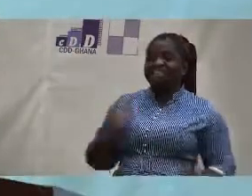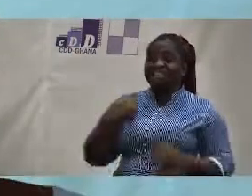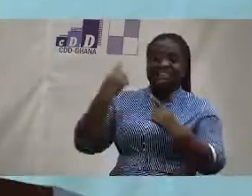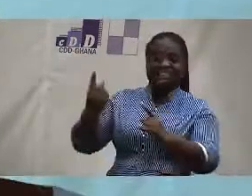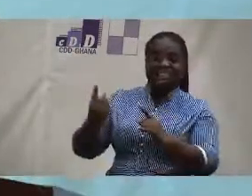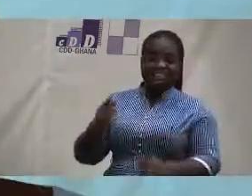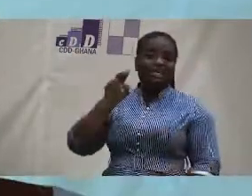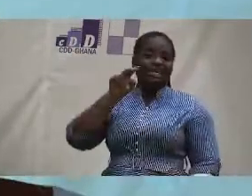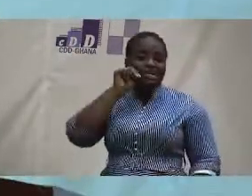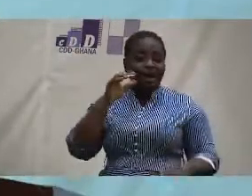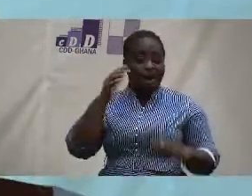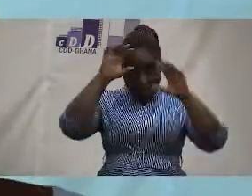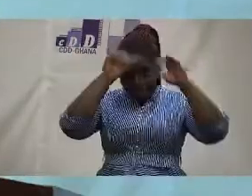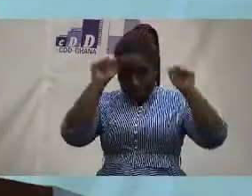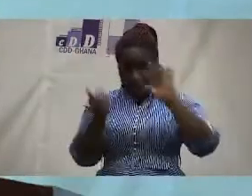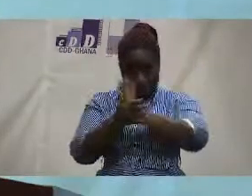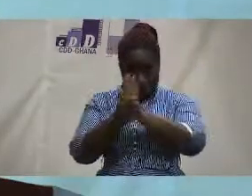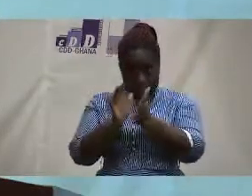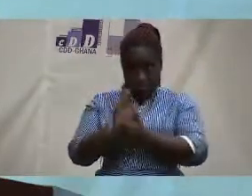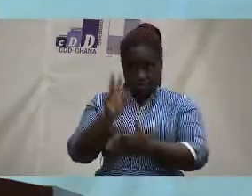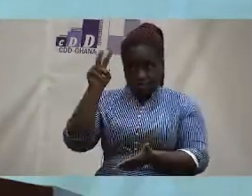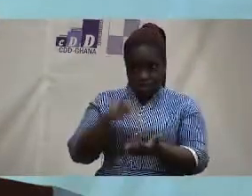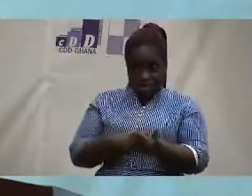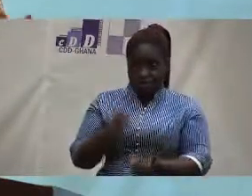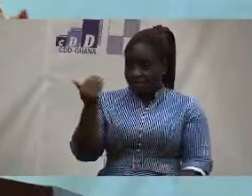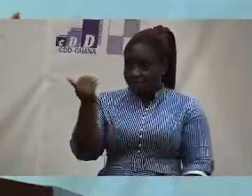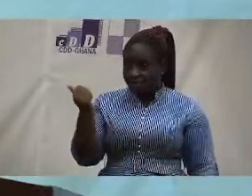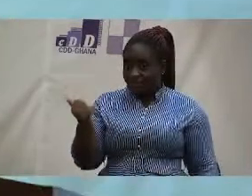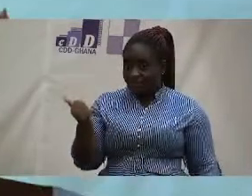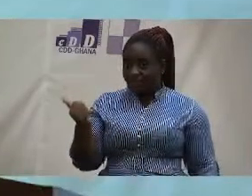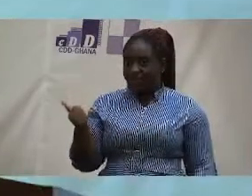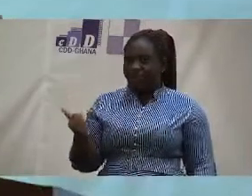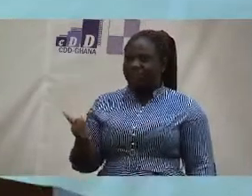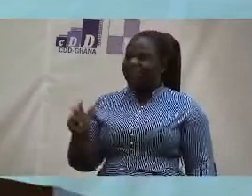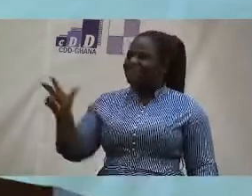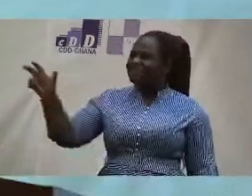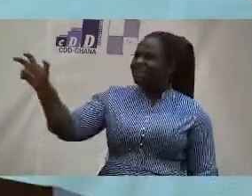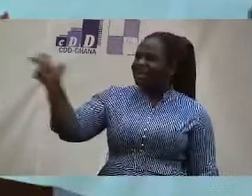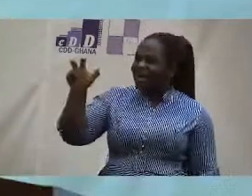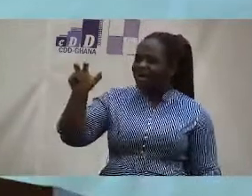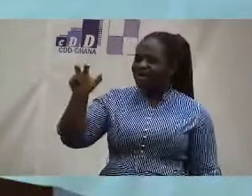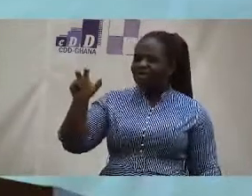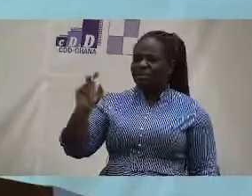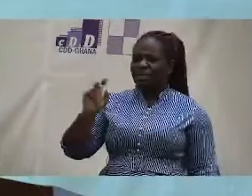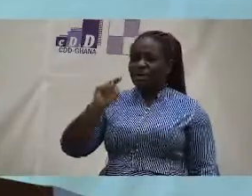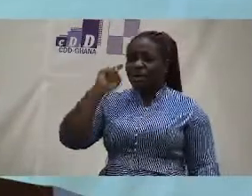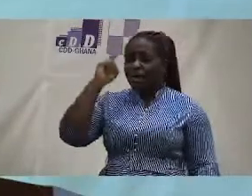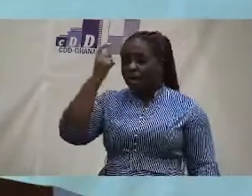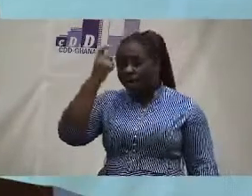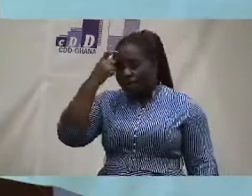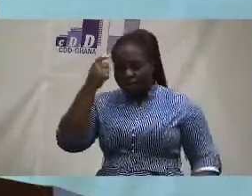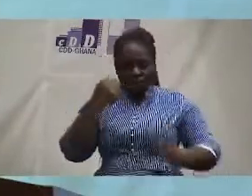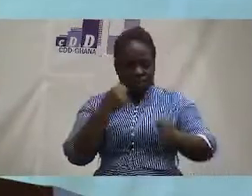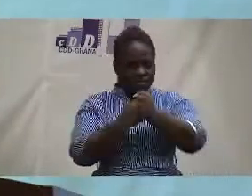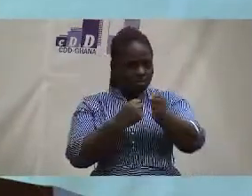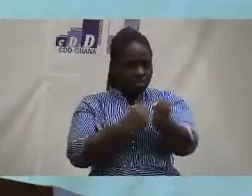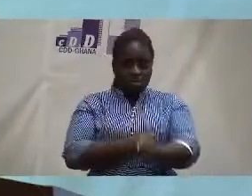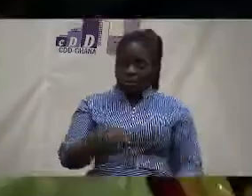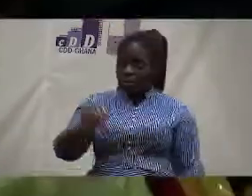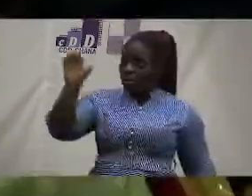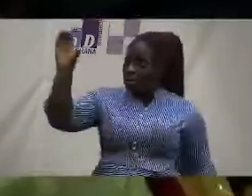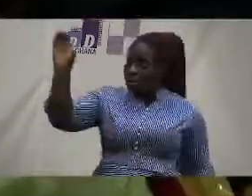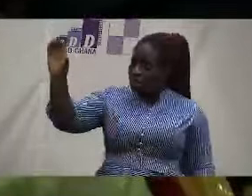Buhari became president in Nigeria in 2015, 300 additional government-sponsored civil